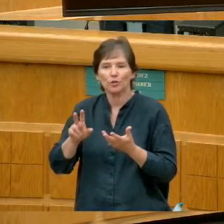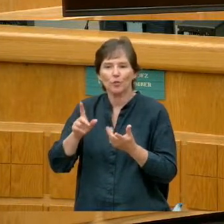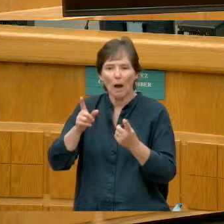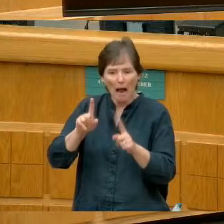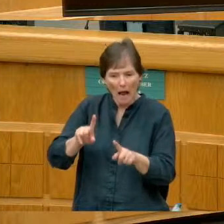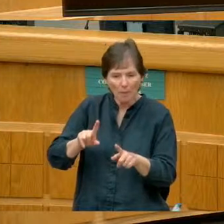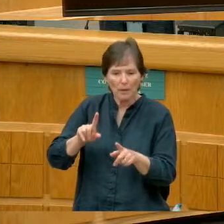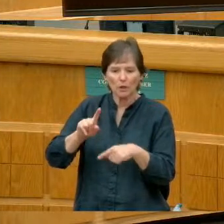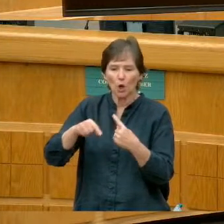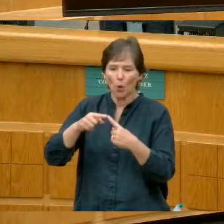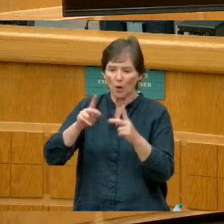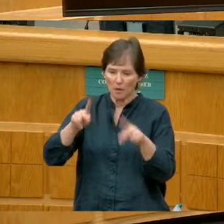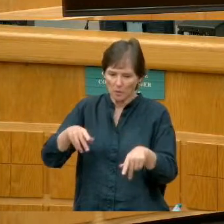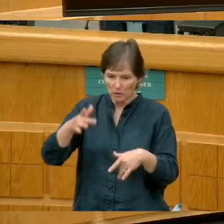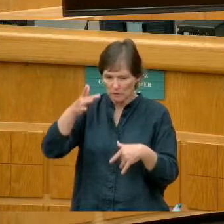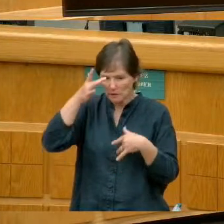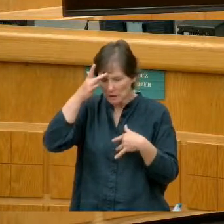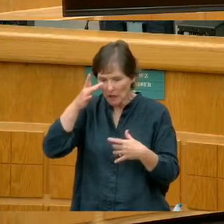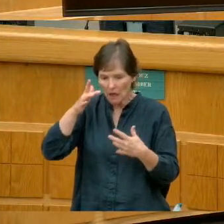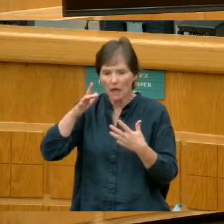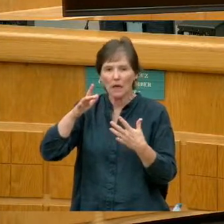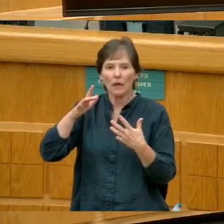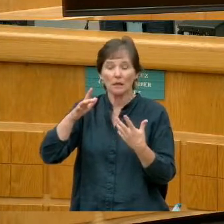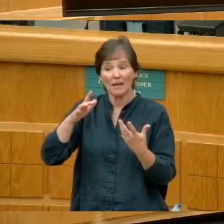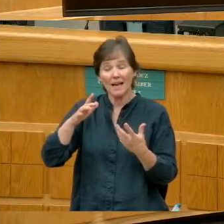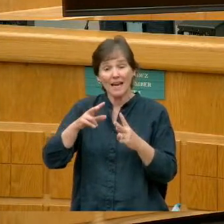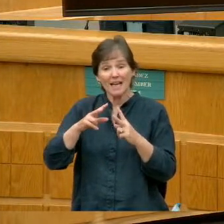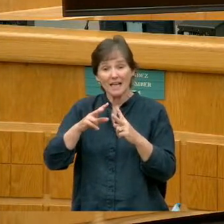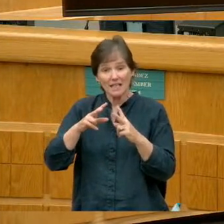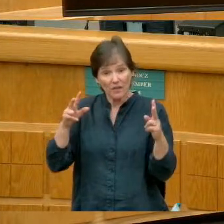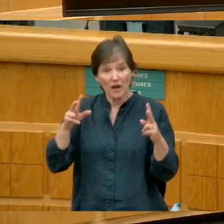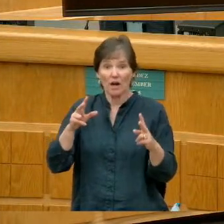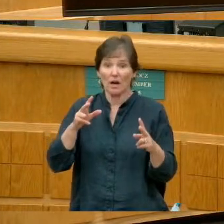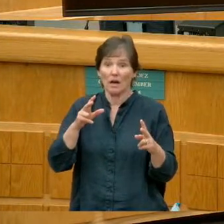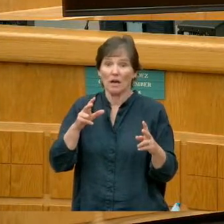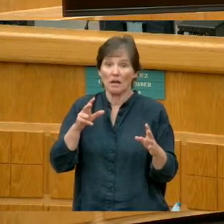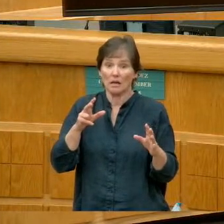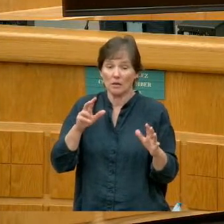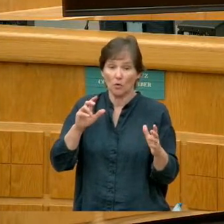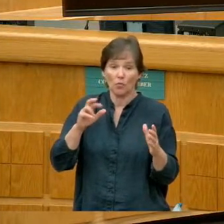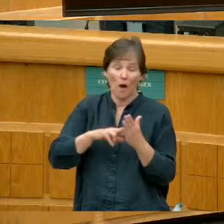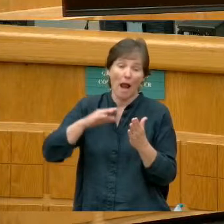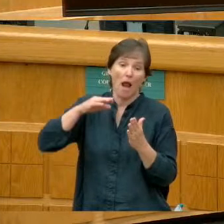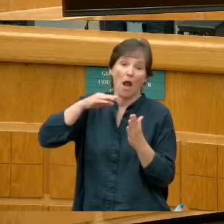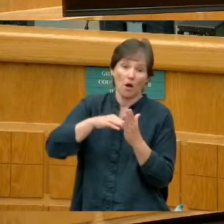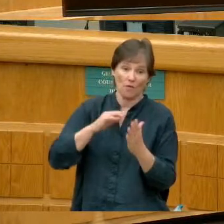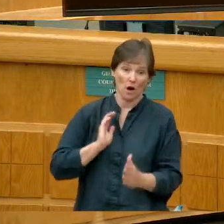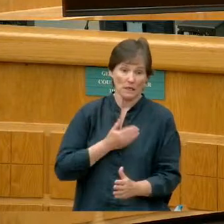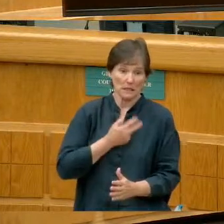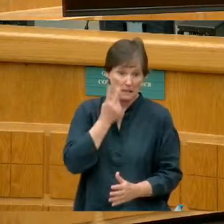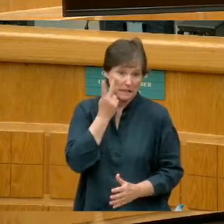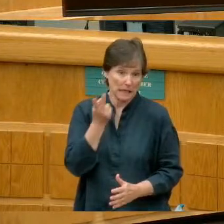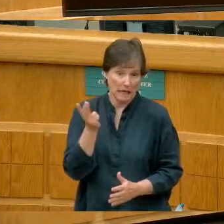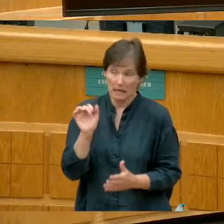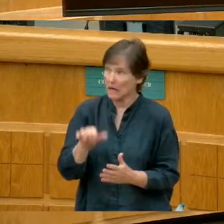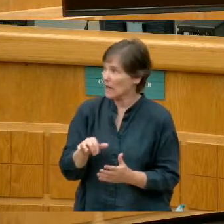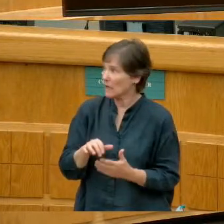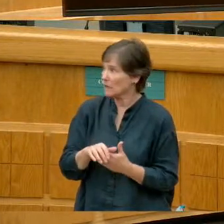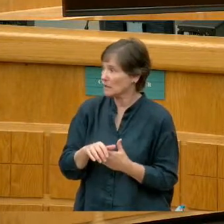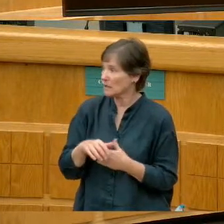point. So this is very unusual for us to see this. I think in the 22 years that I've been here, maybe I've